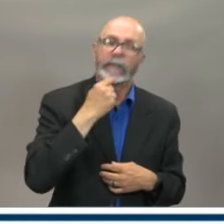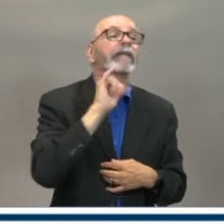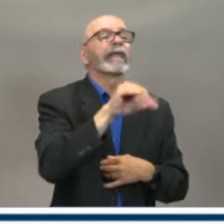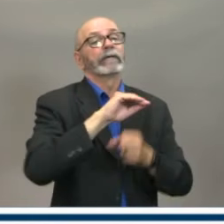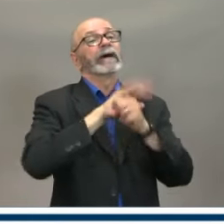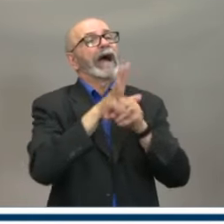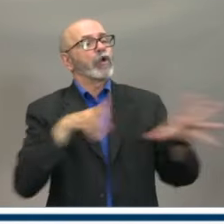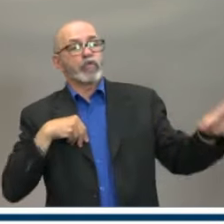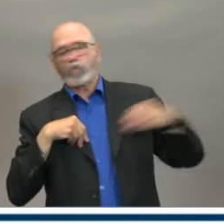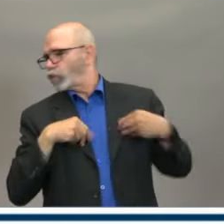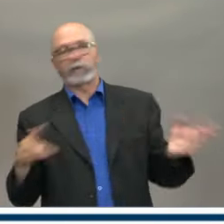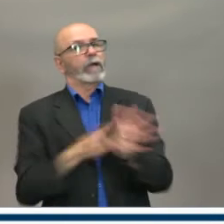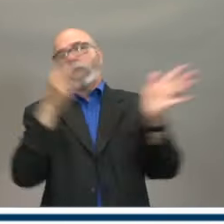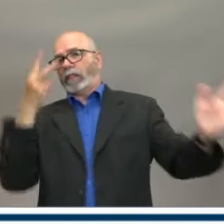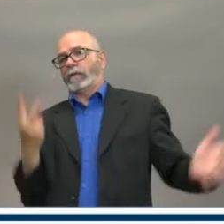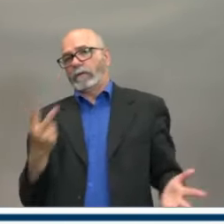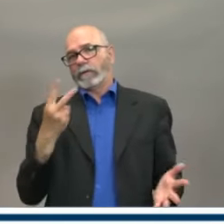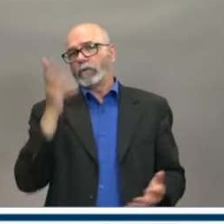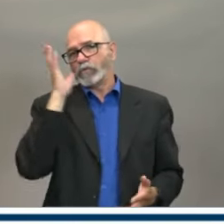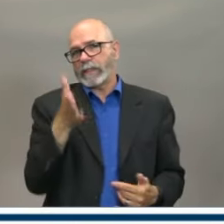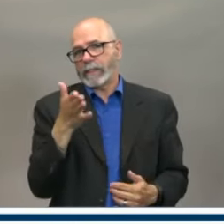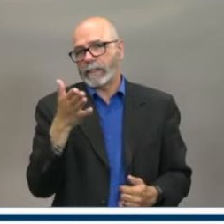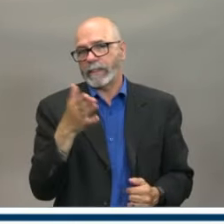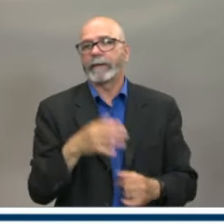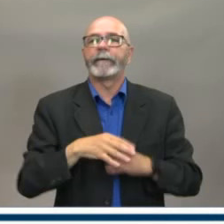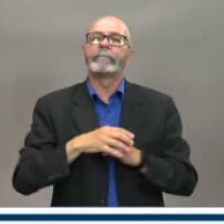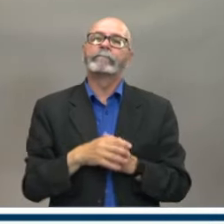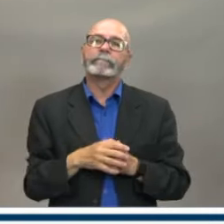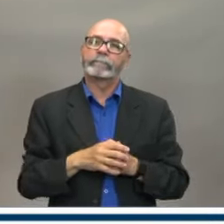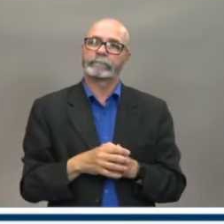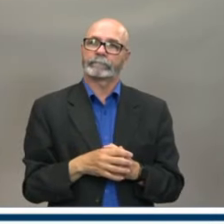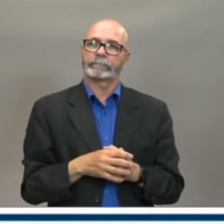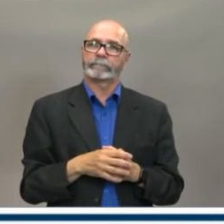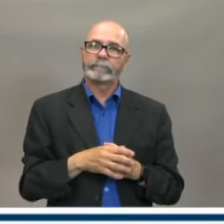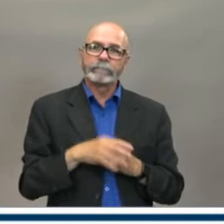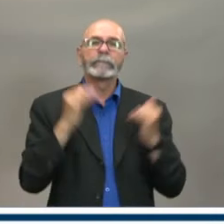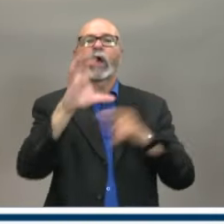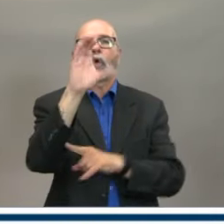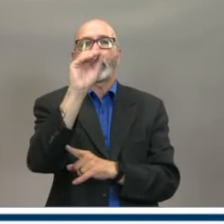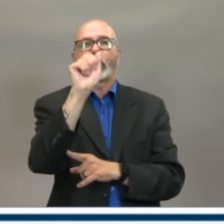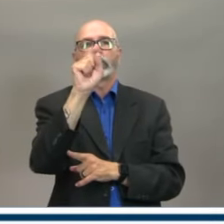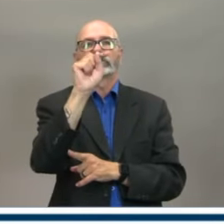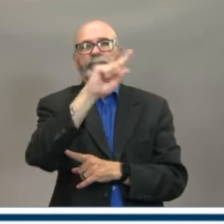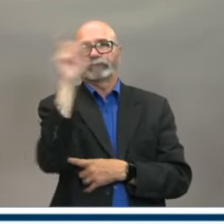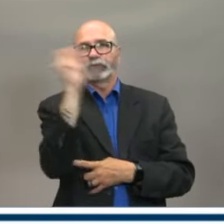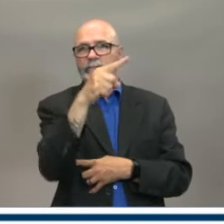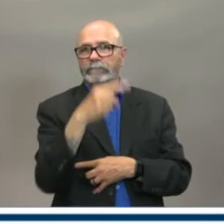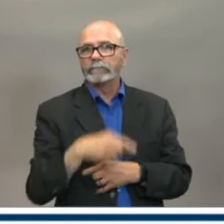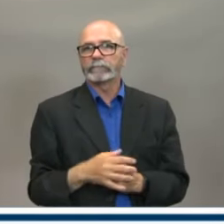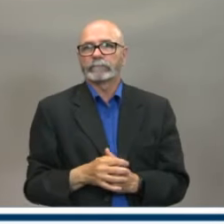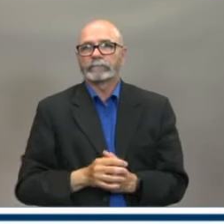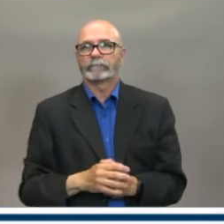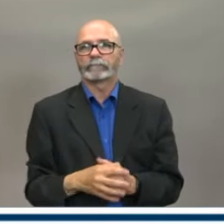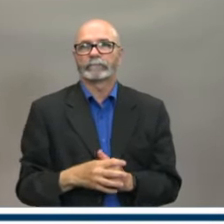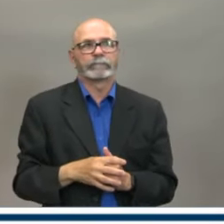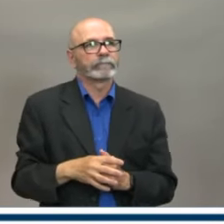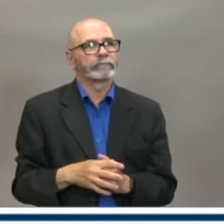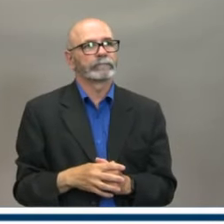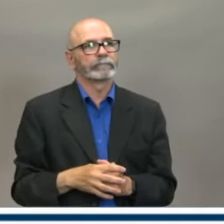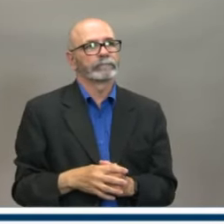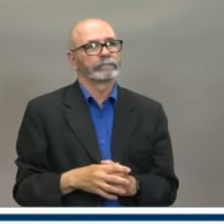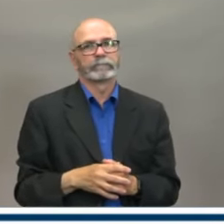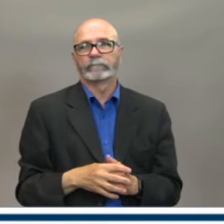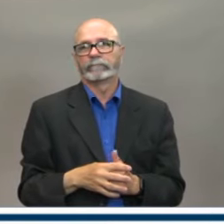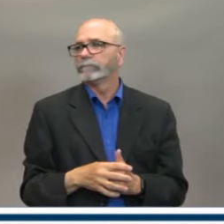COVID. Next question will go to Kyle Shaw with The Coast. Hi. When the